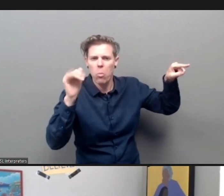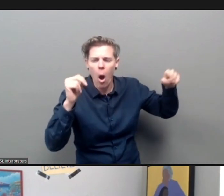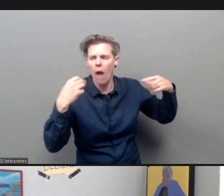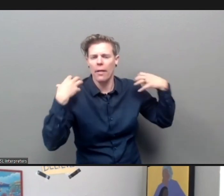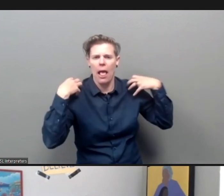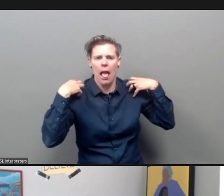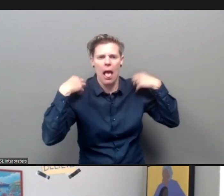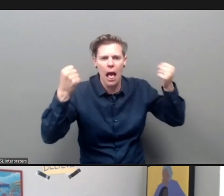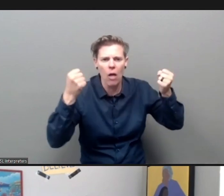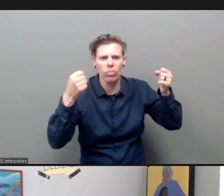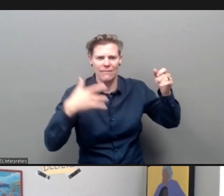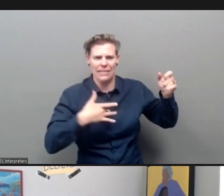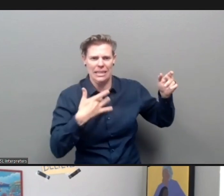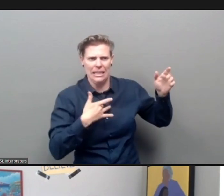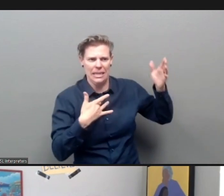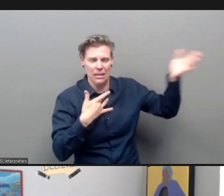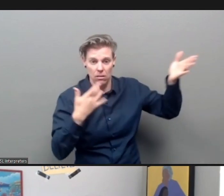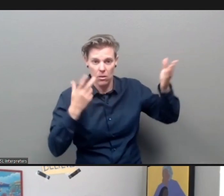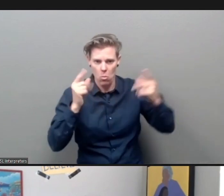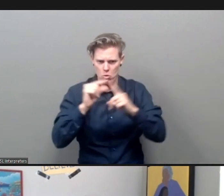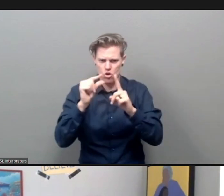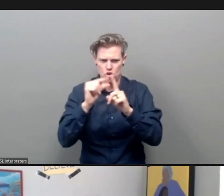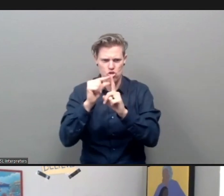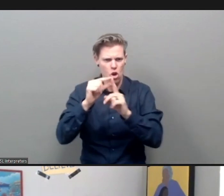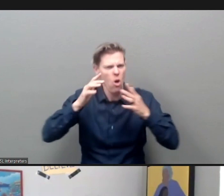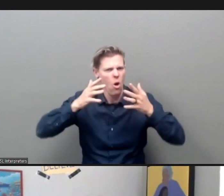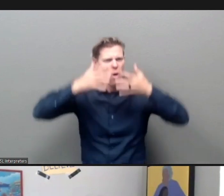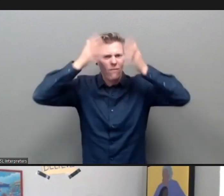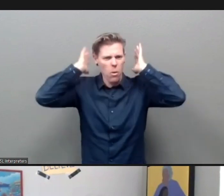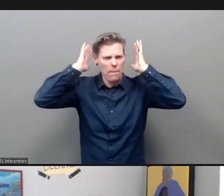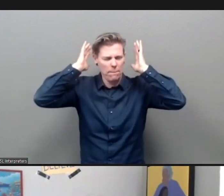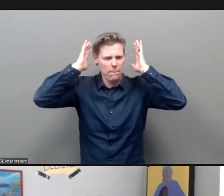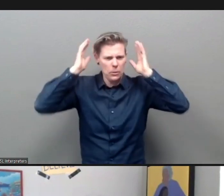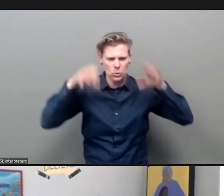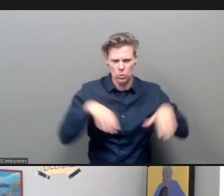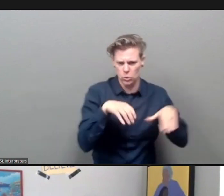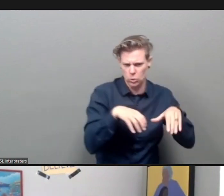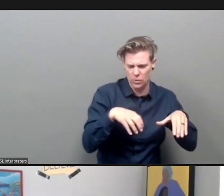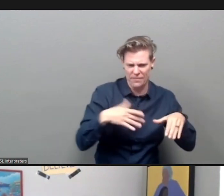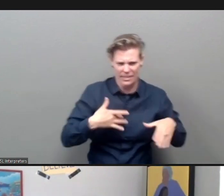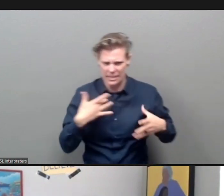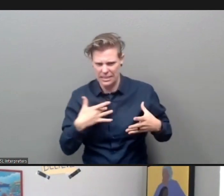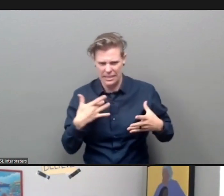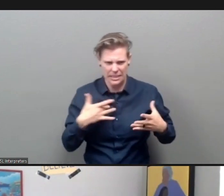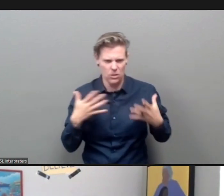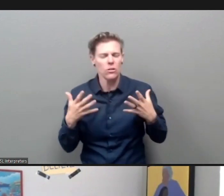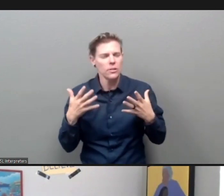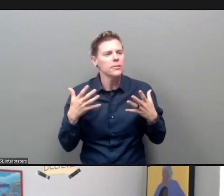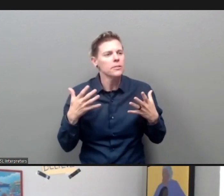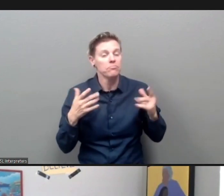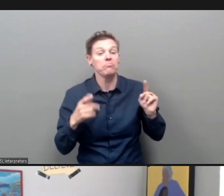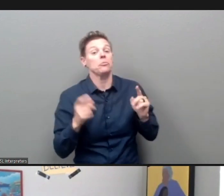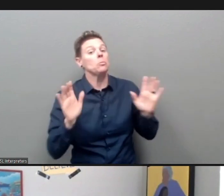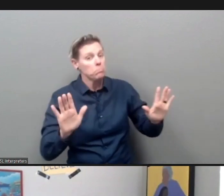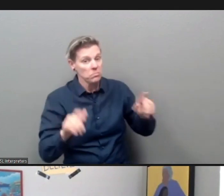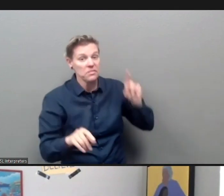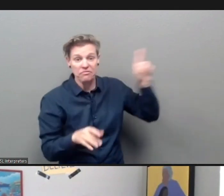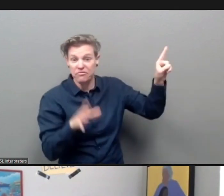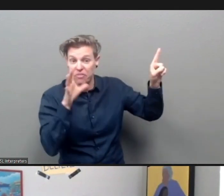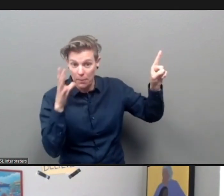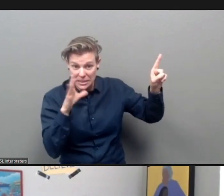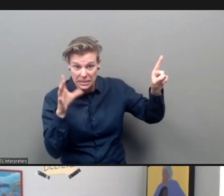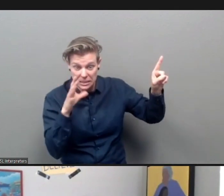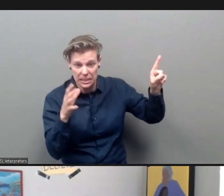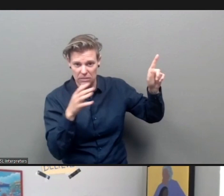overwhelmed. But when I say that we have our biggest problem in Farmington, what I'm saying basically is